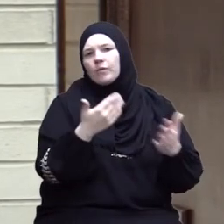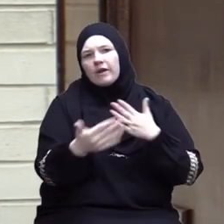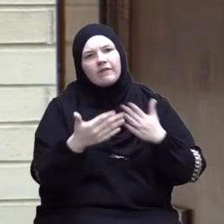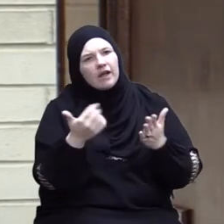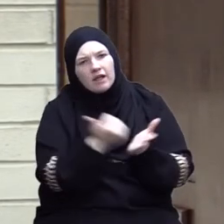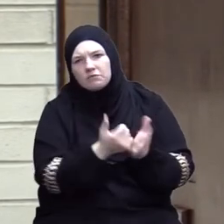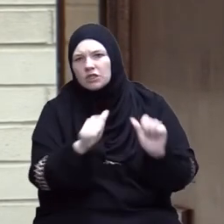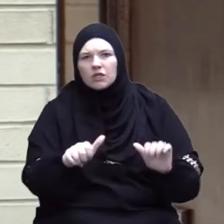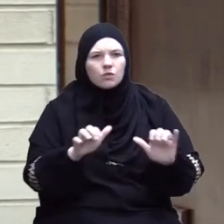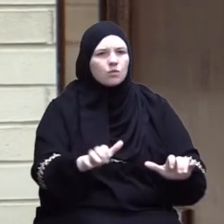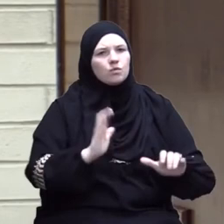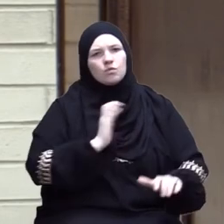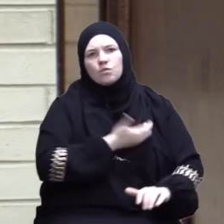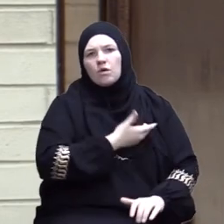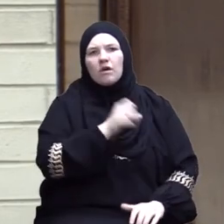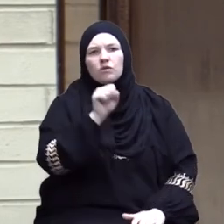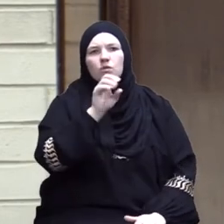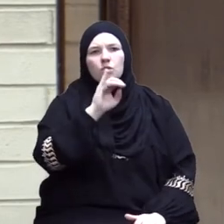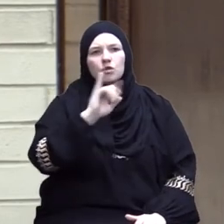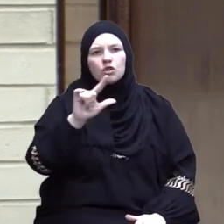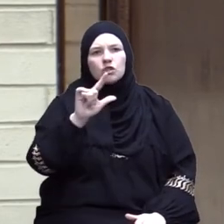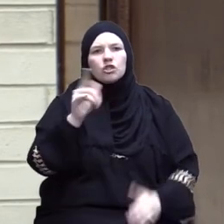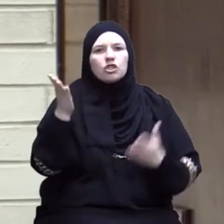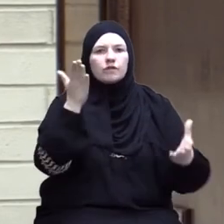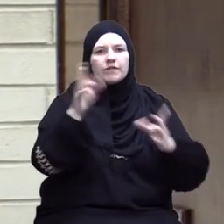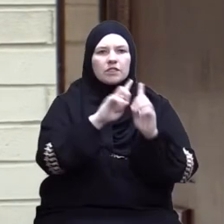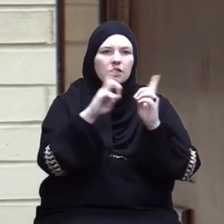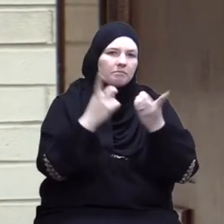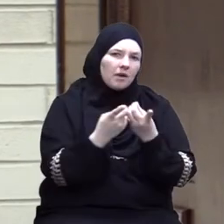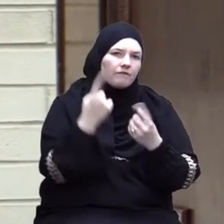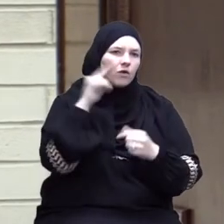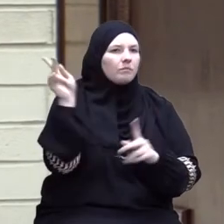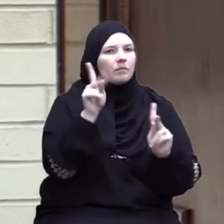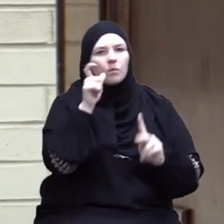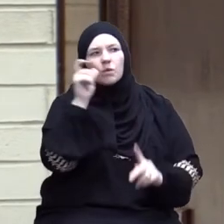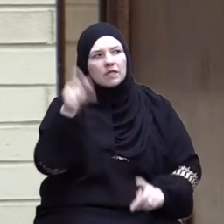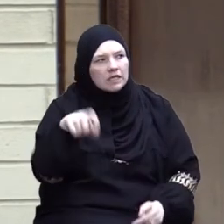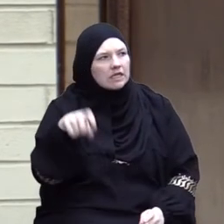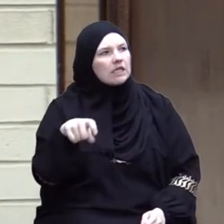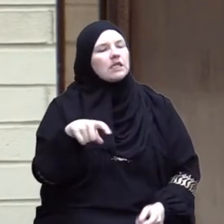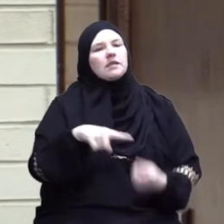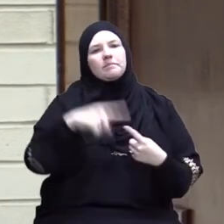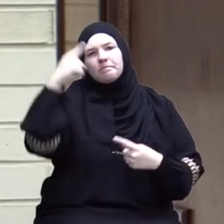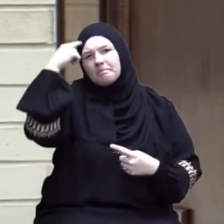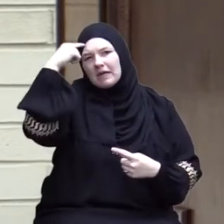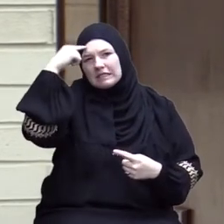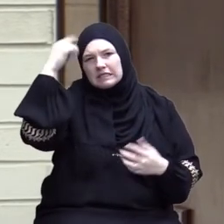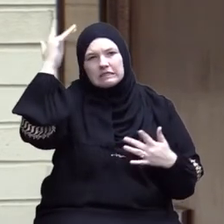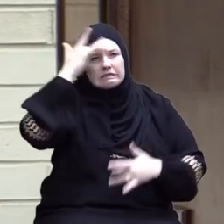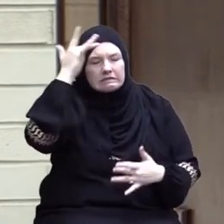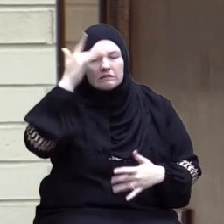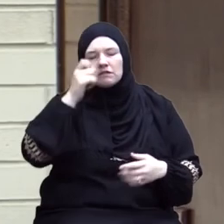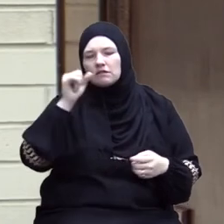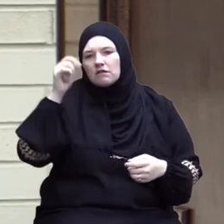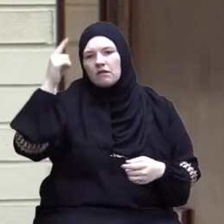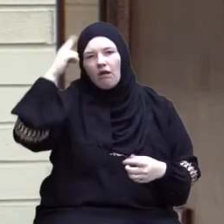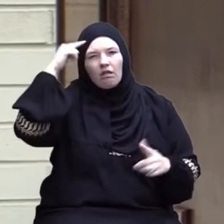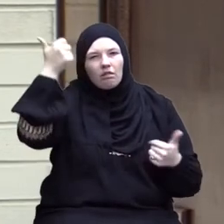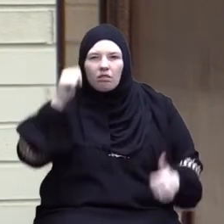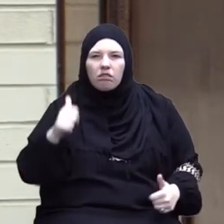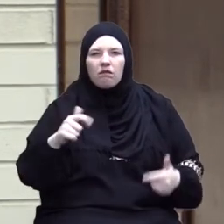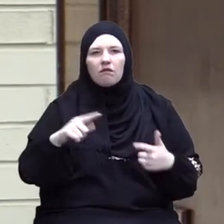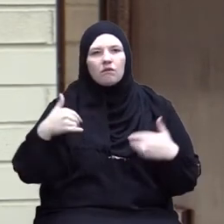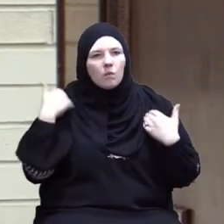whatever help she could to our social service department, to people in need, mentally sick young children and